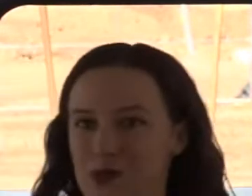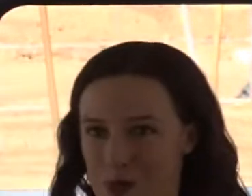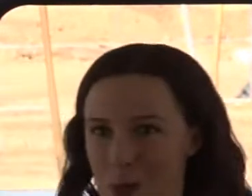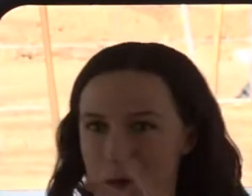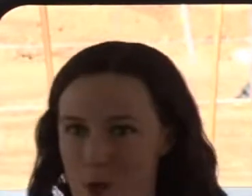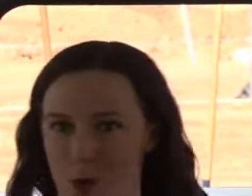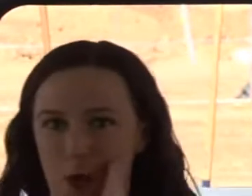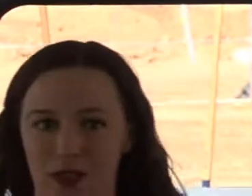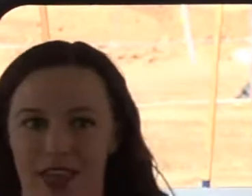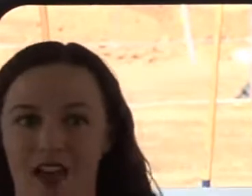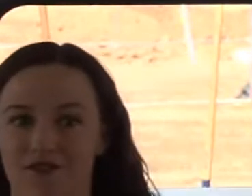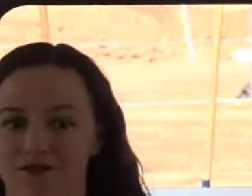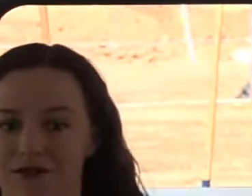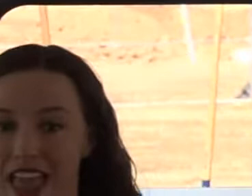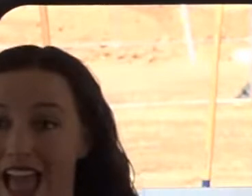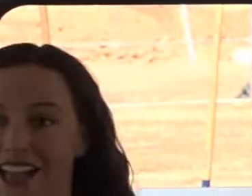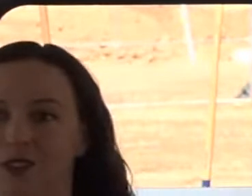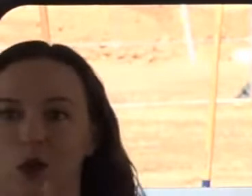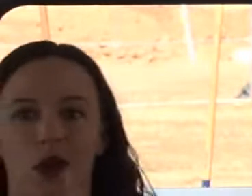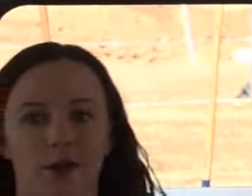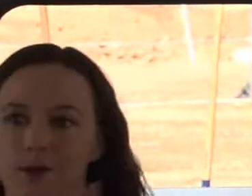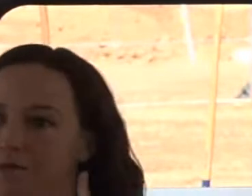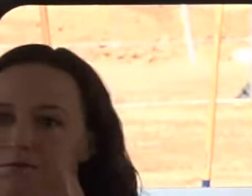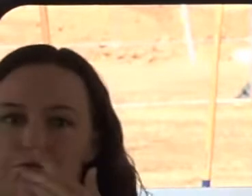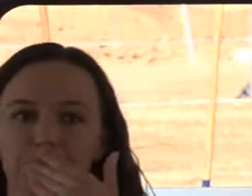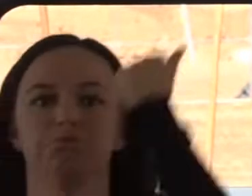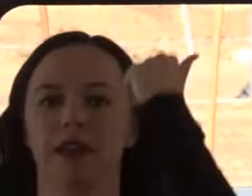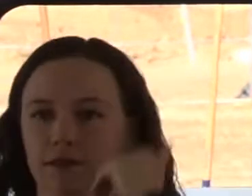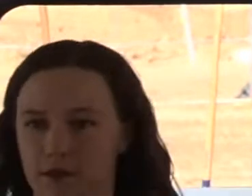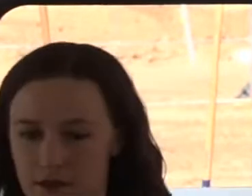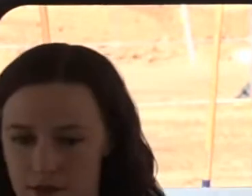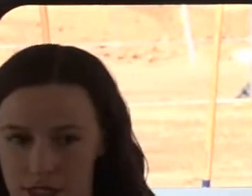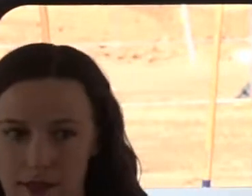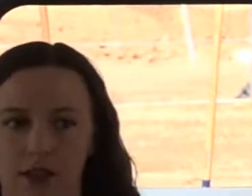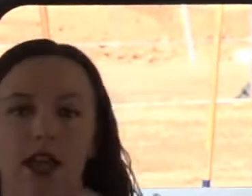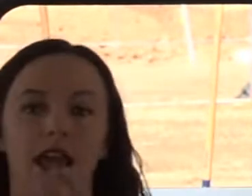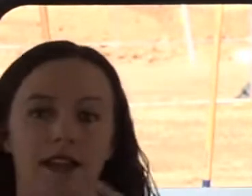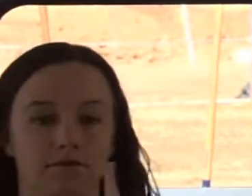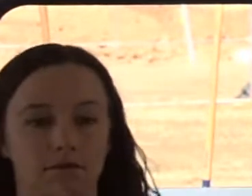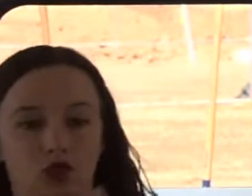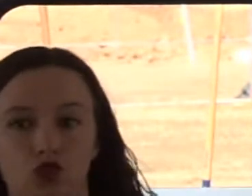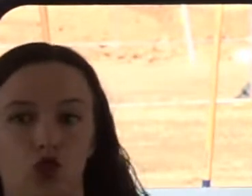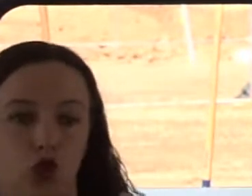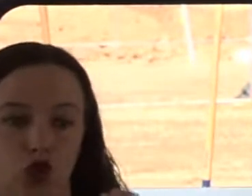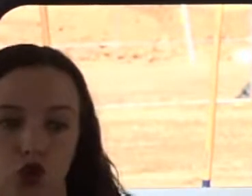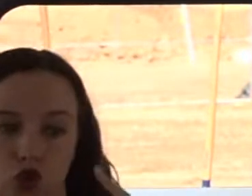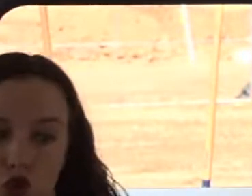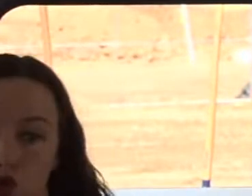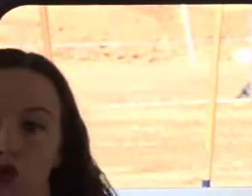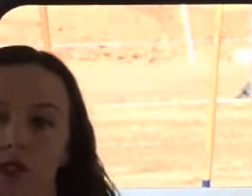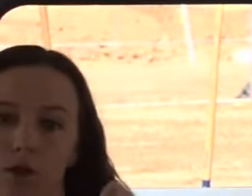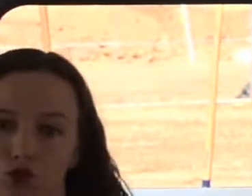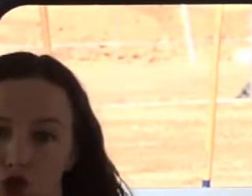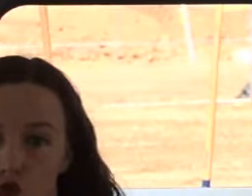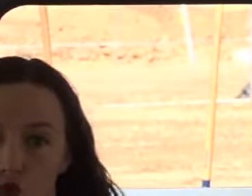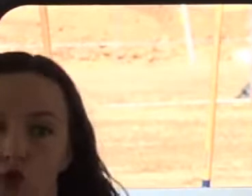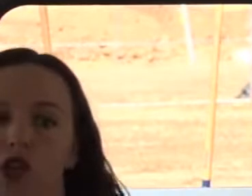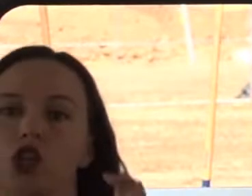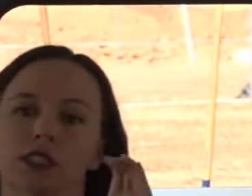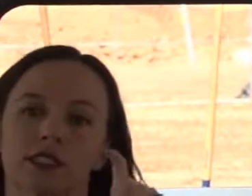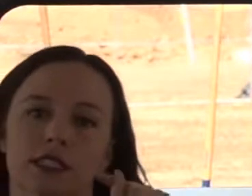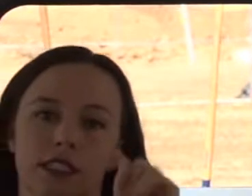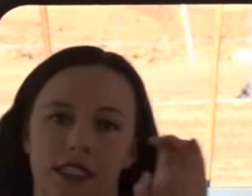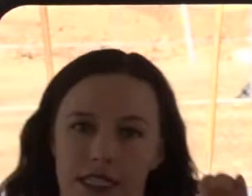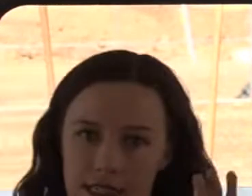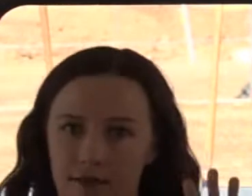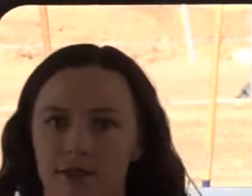have access, as Lori said, to state-of-the-art facilities and various short-term career and technical education programs. And I think